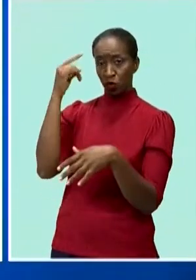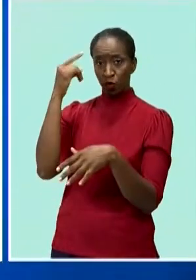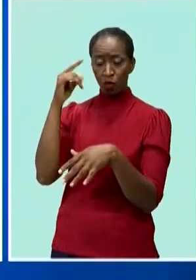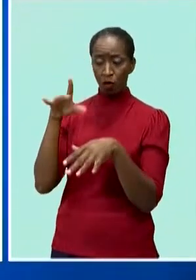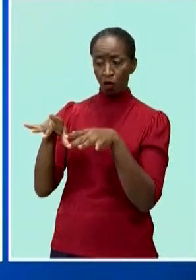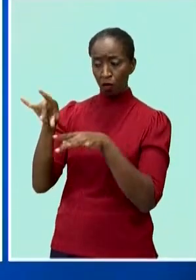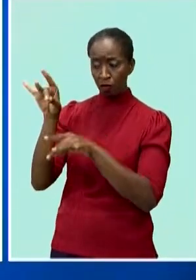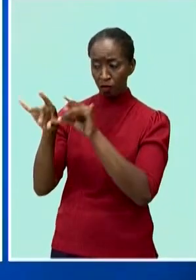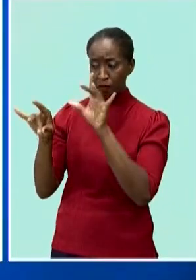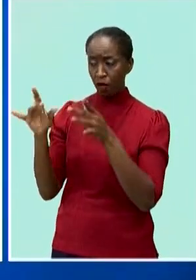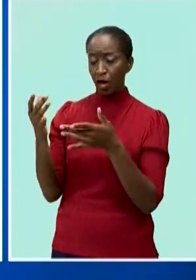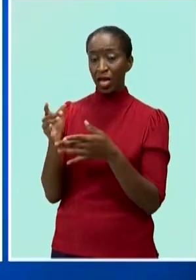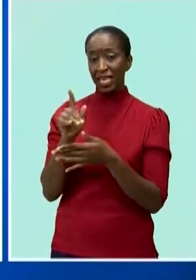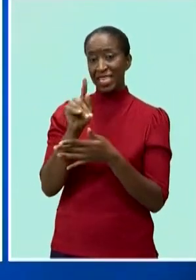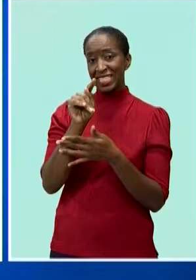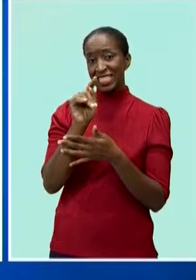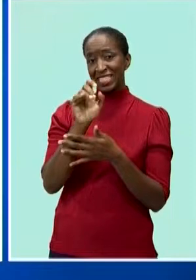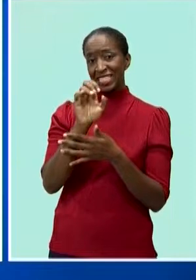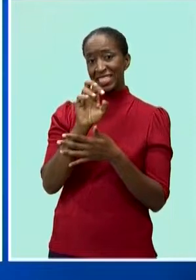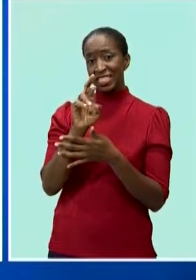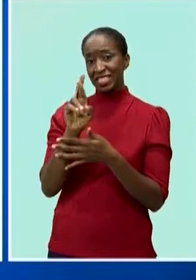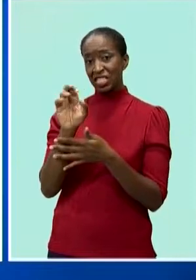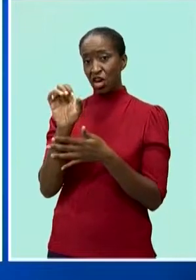None of the companies that work